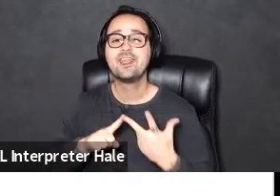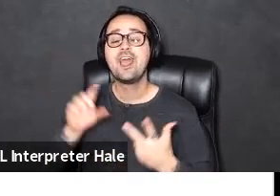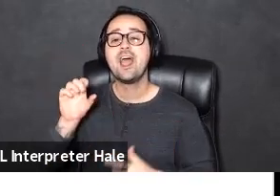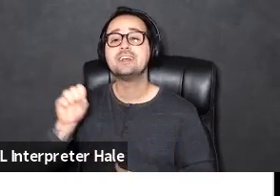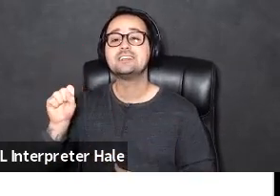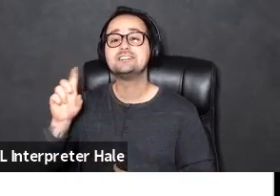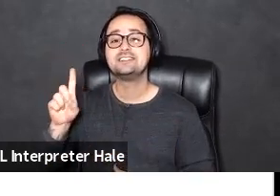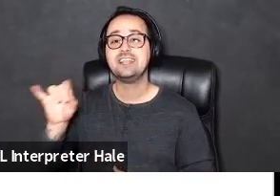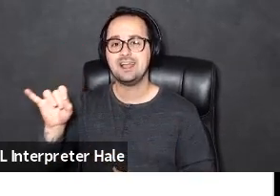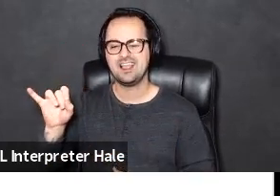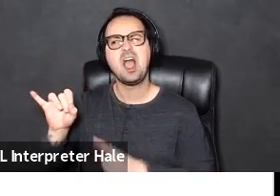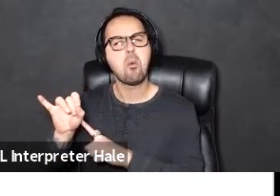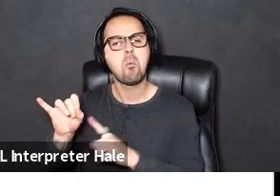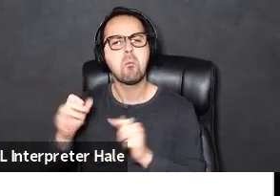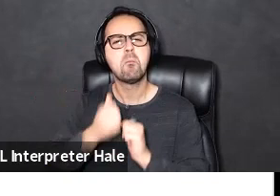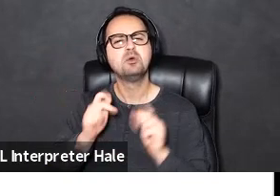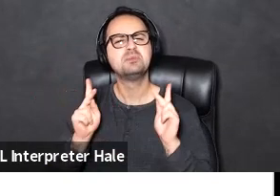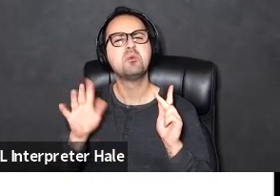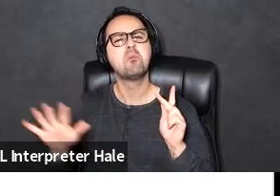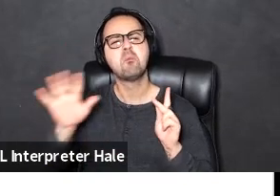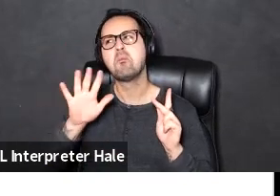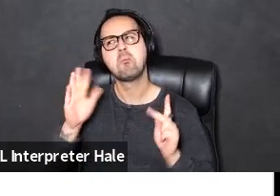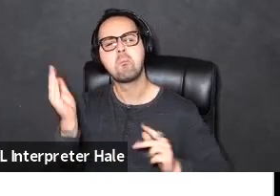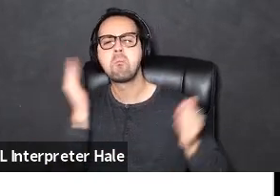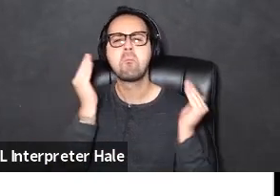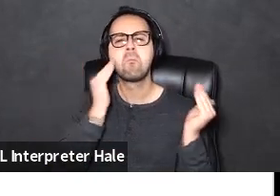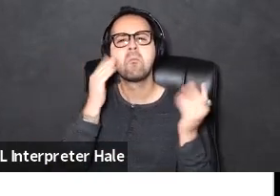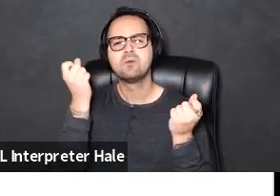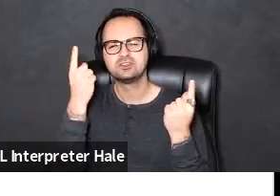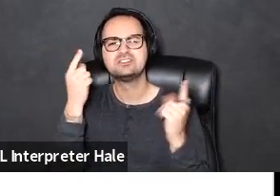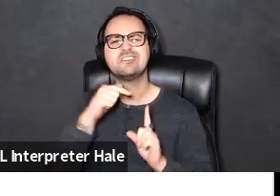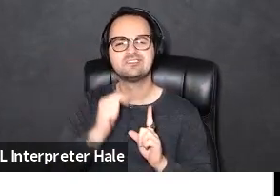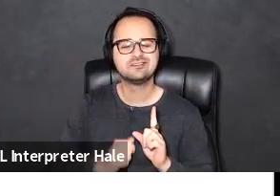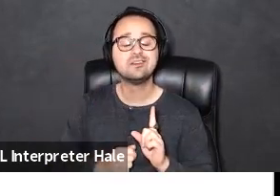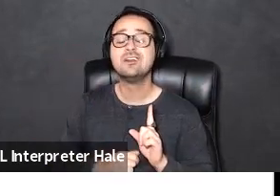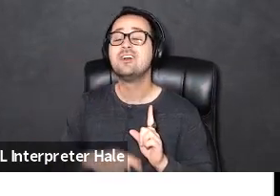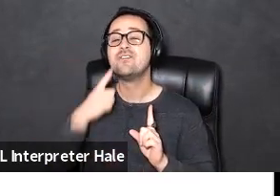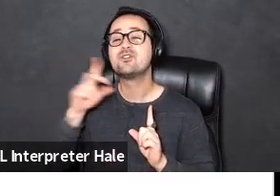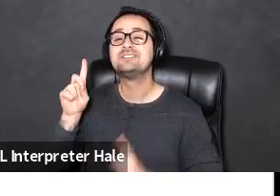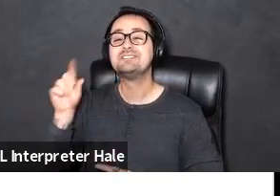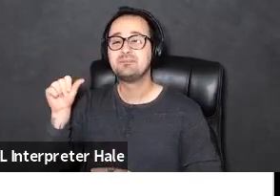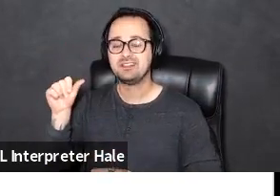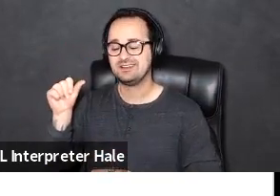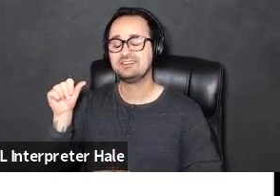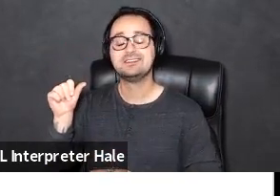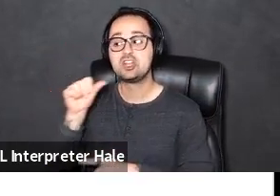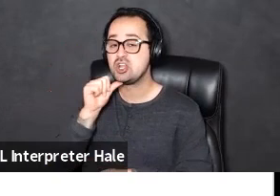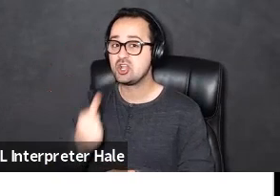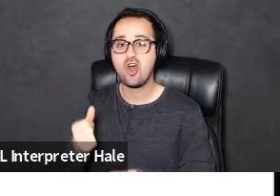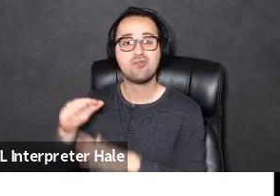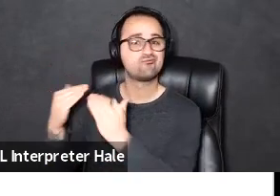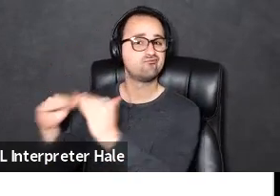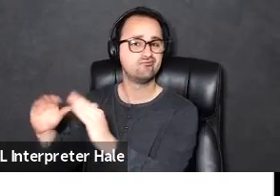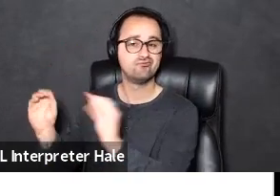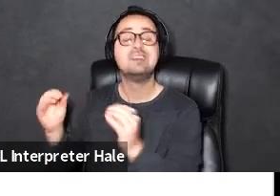SSDI, which is what everybody probably is used to and understands, right, is for disability, not means tested, but you do have